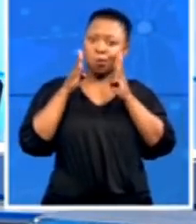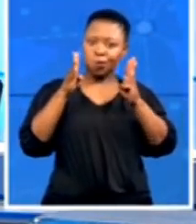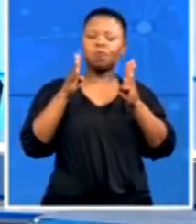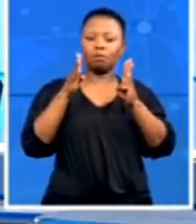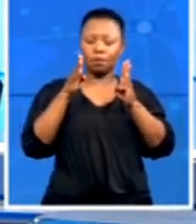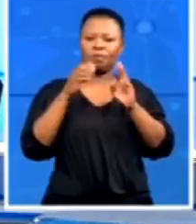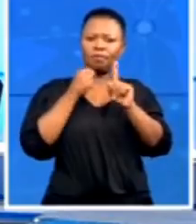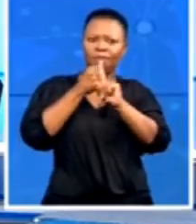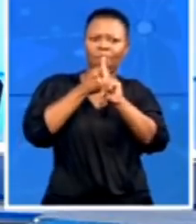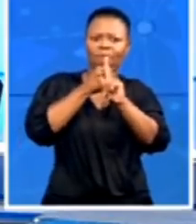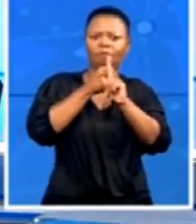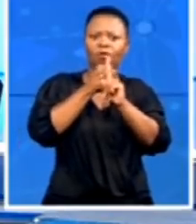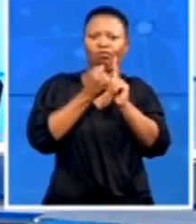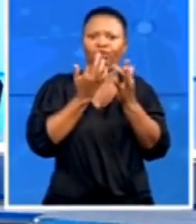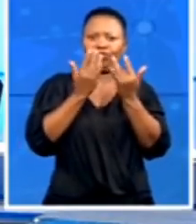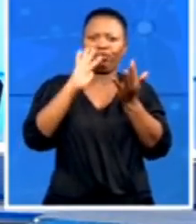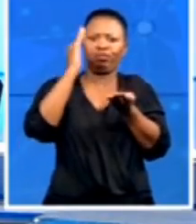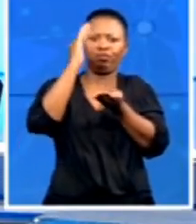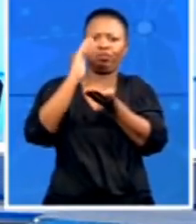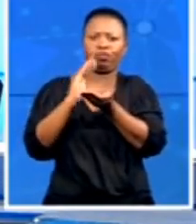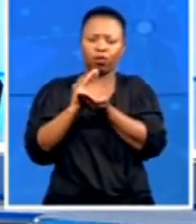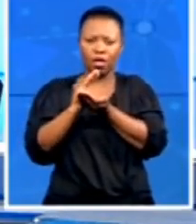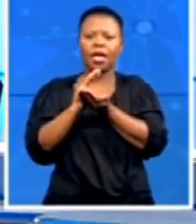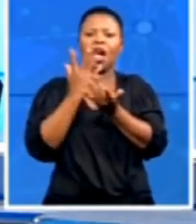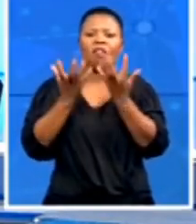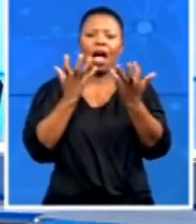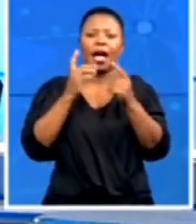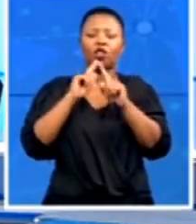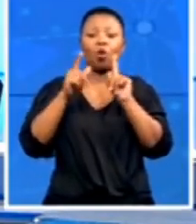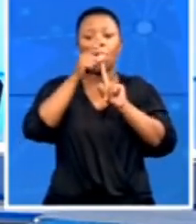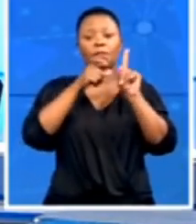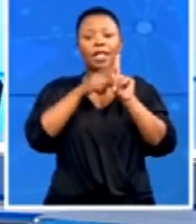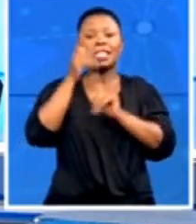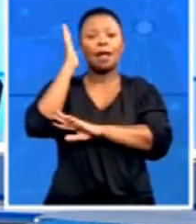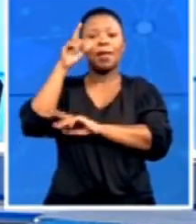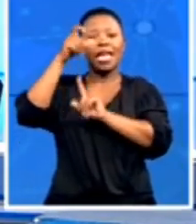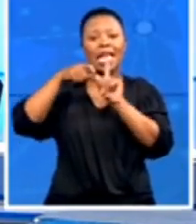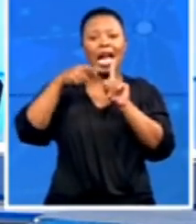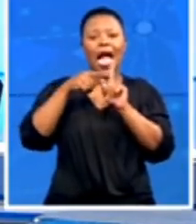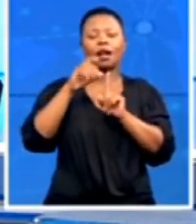earlier spoke to the Speaker of the National Assembly, Nosiviwe Mapisa-Nqakula. Take a look.